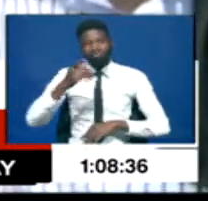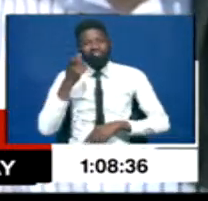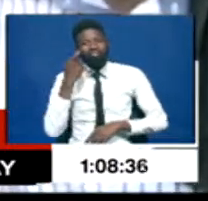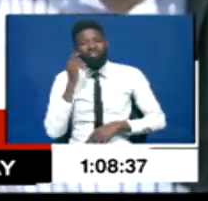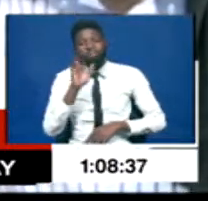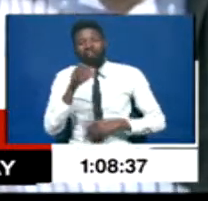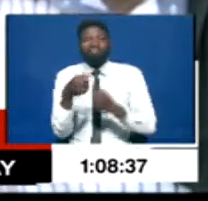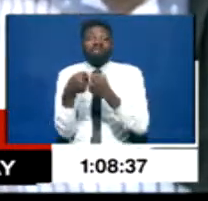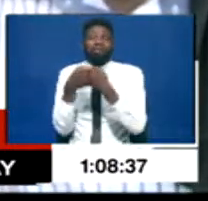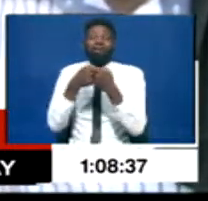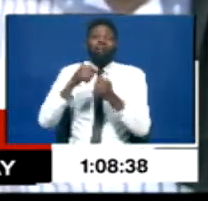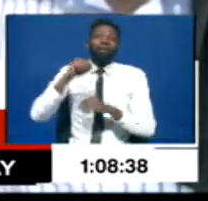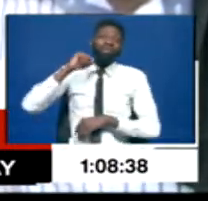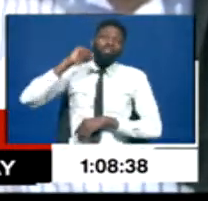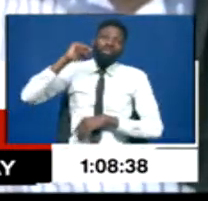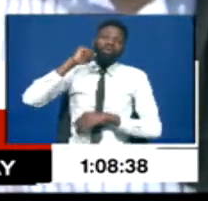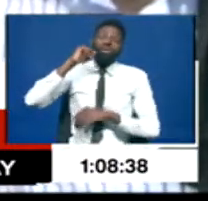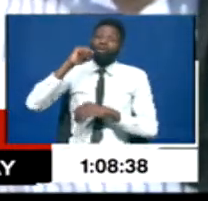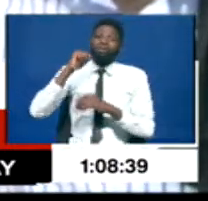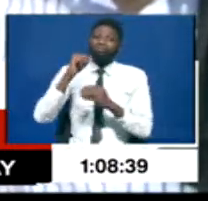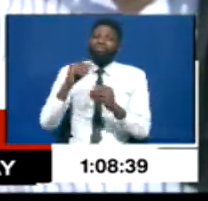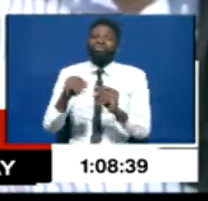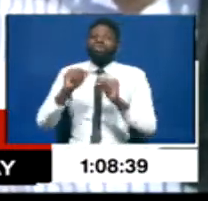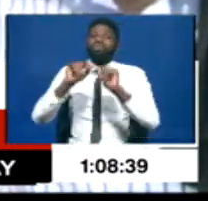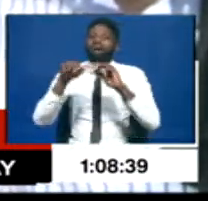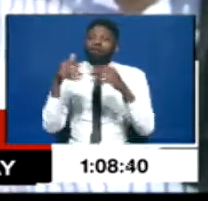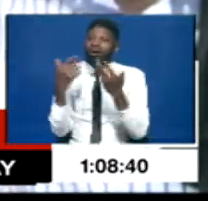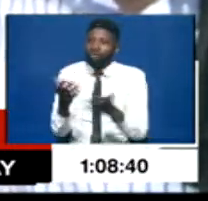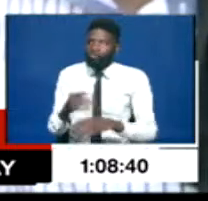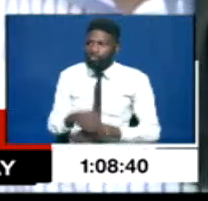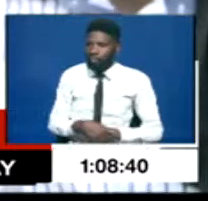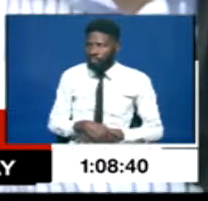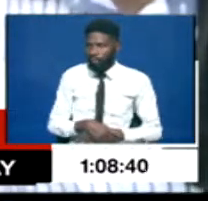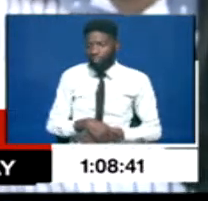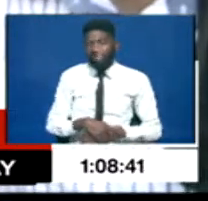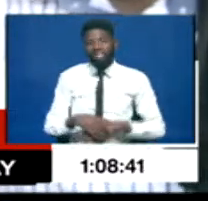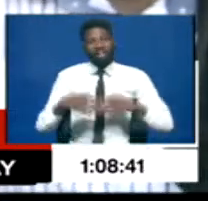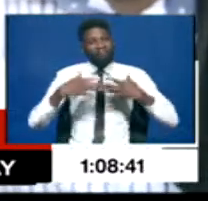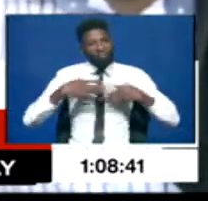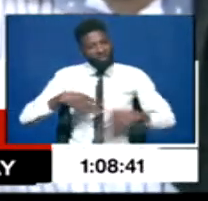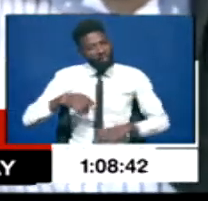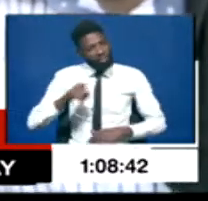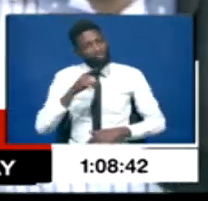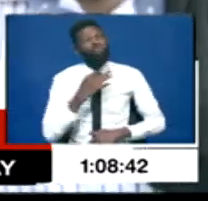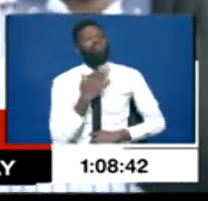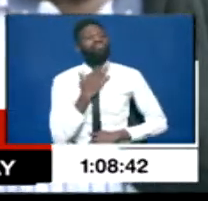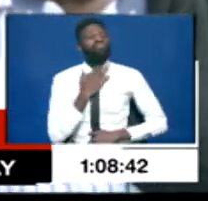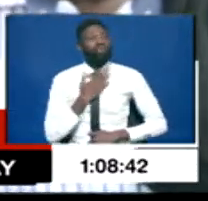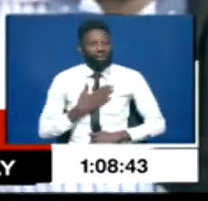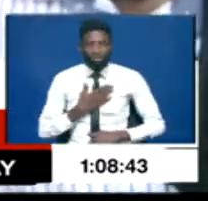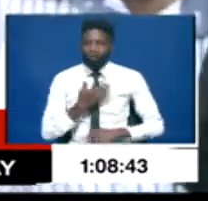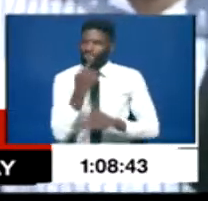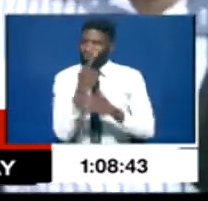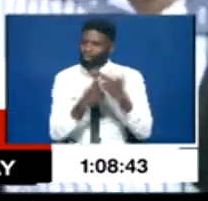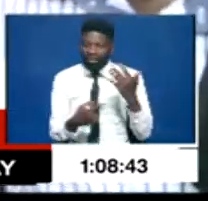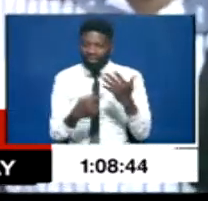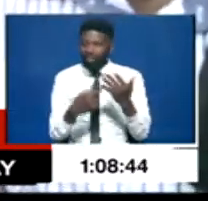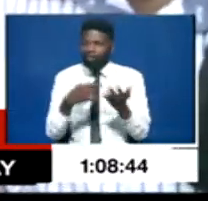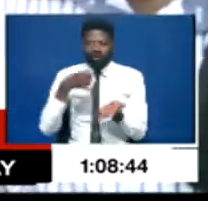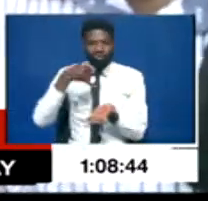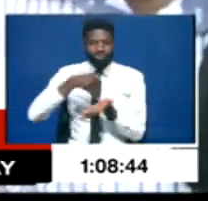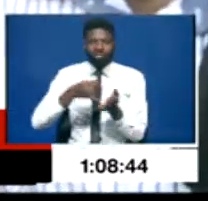hurdles. It doesn't contain in itself the will of the people. Number two, the reason why we are against the six